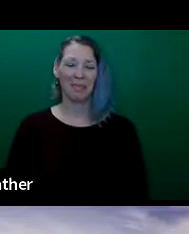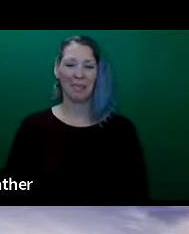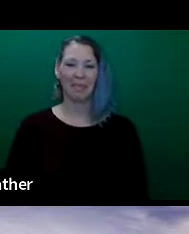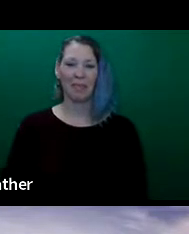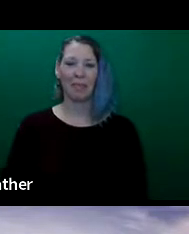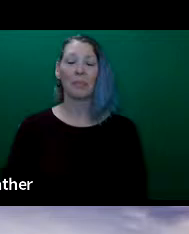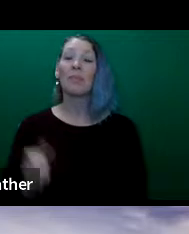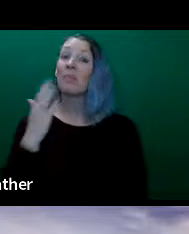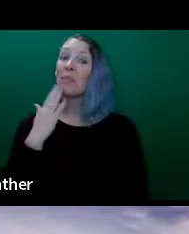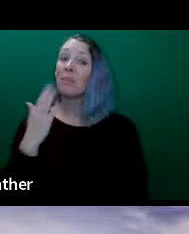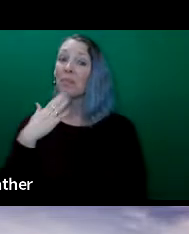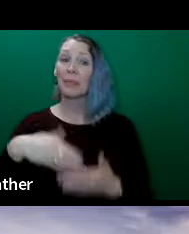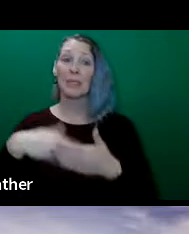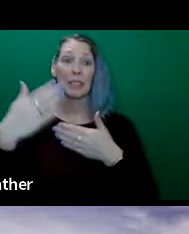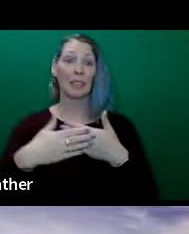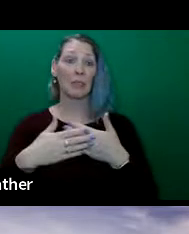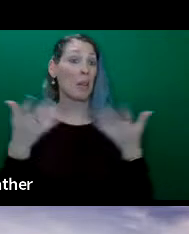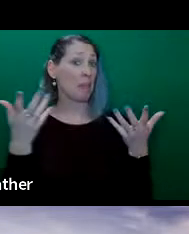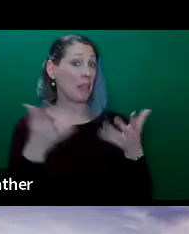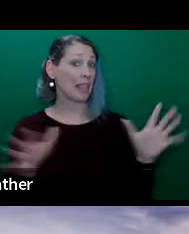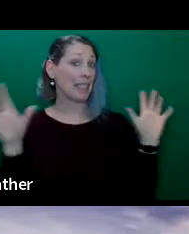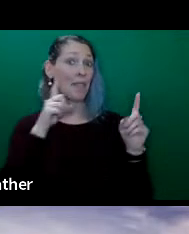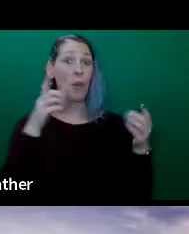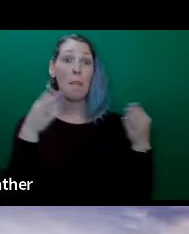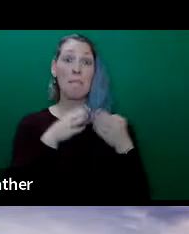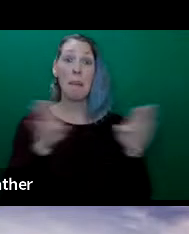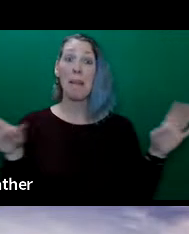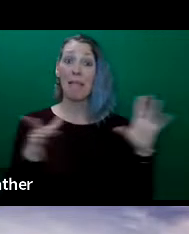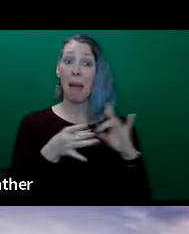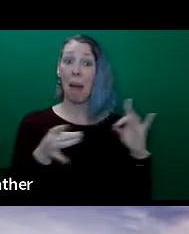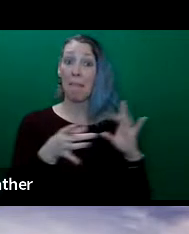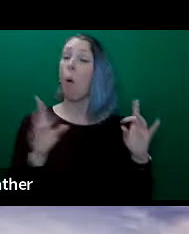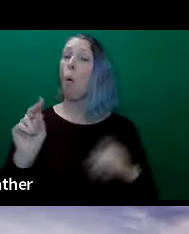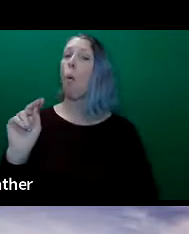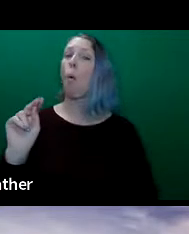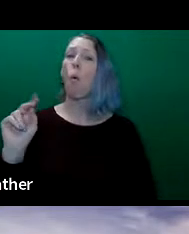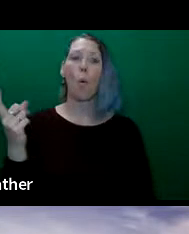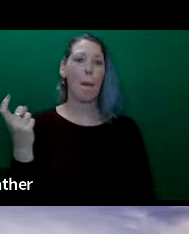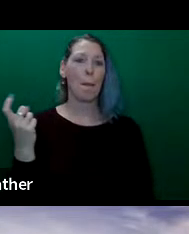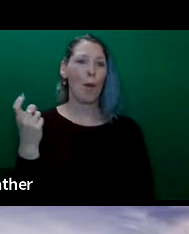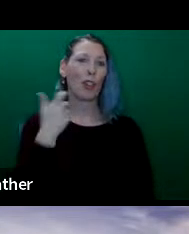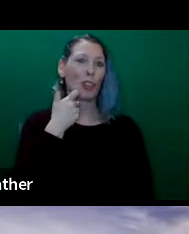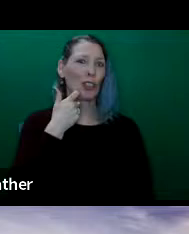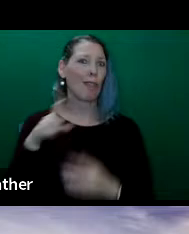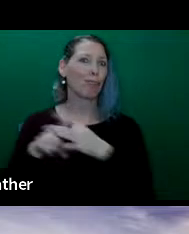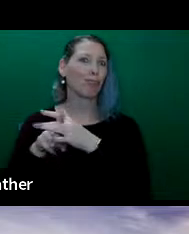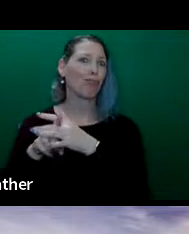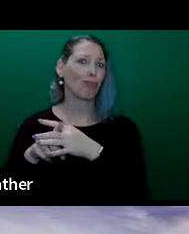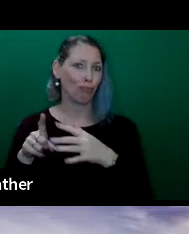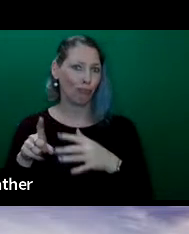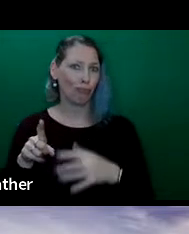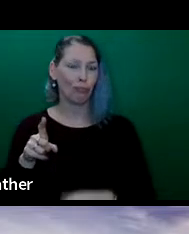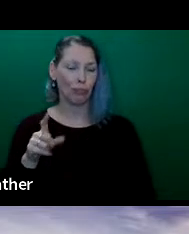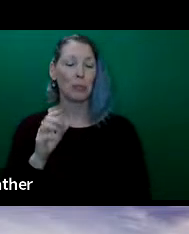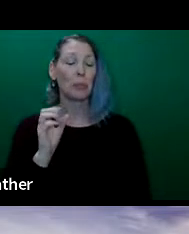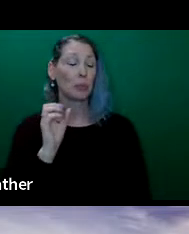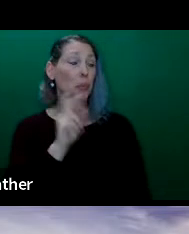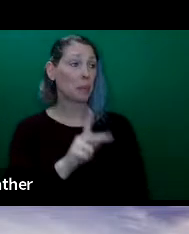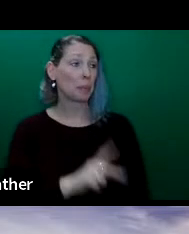Our next commenter. That is it for public comments. Nope, we have one more that just popped in.